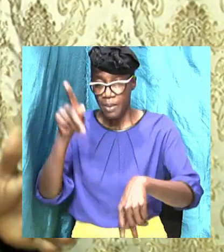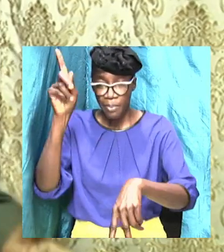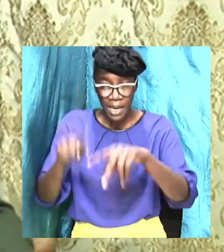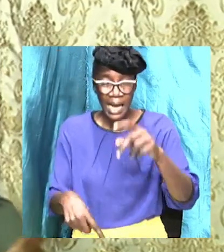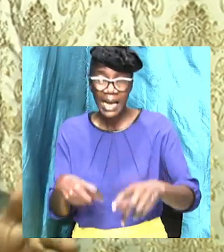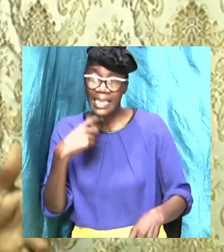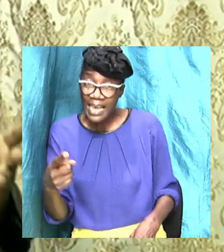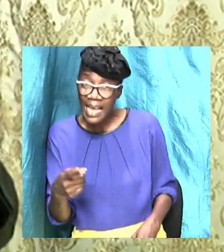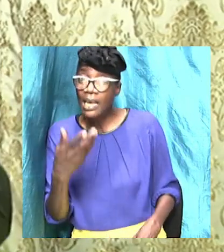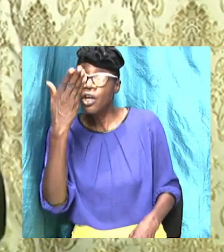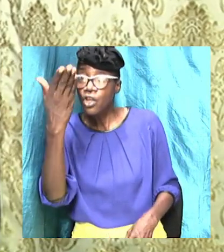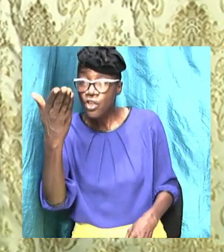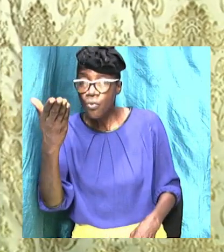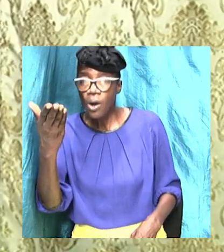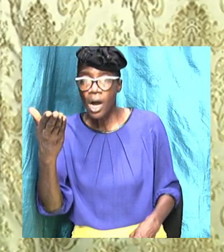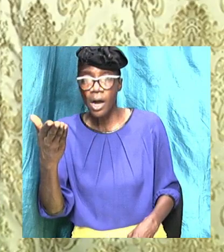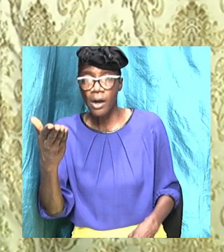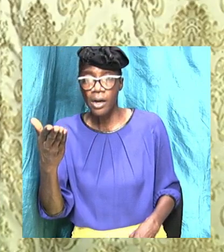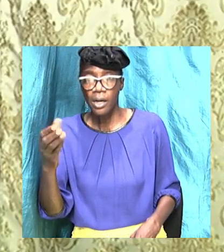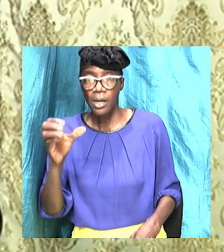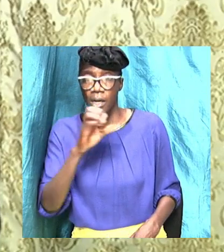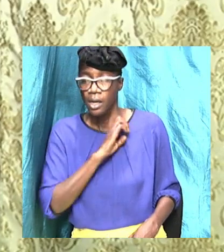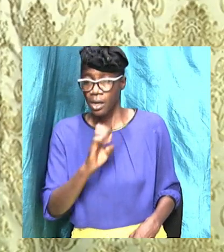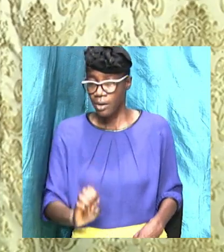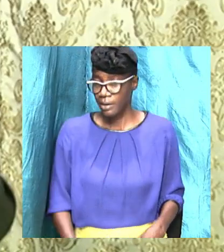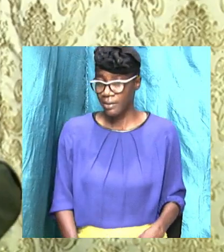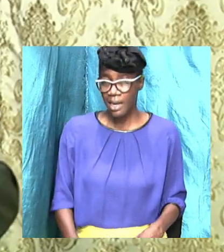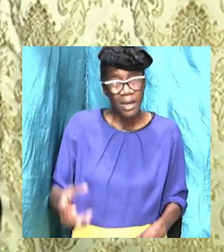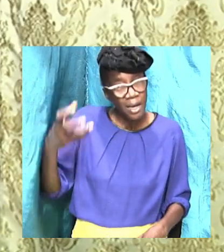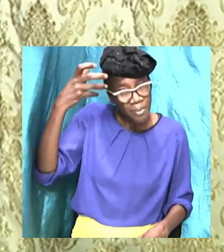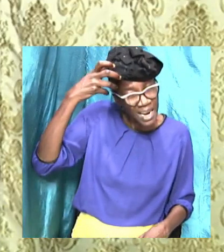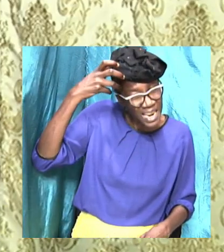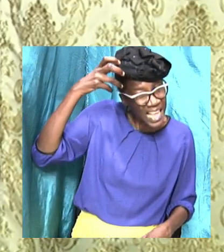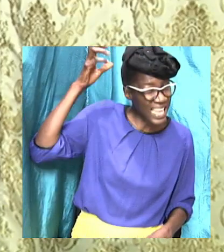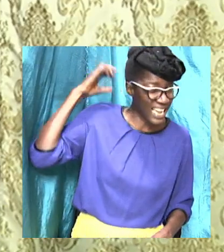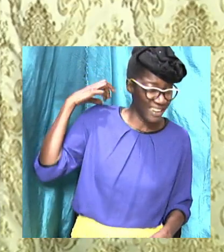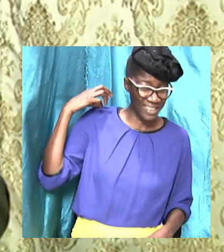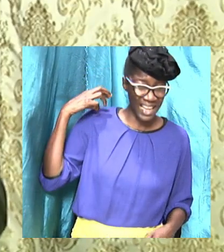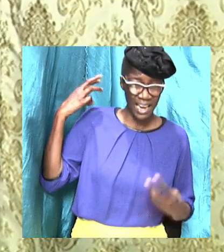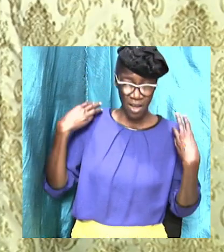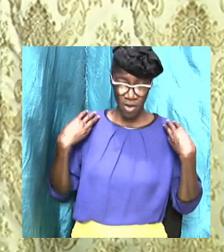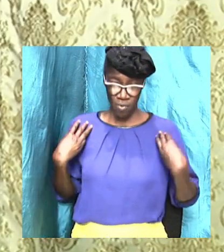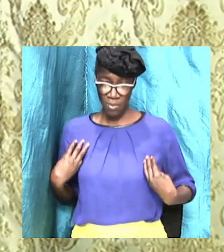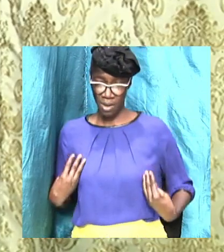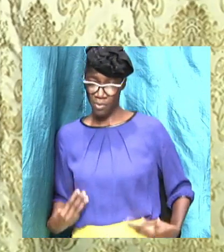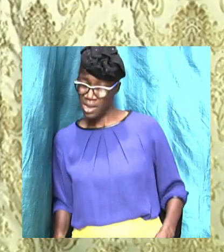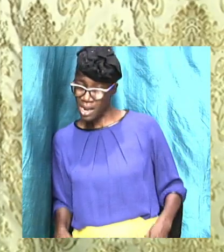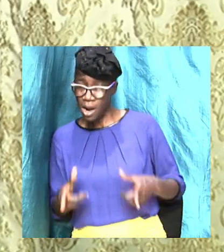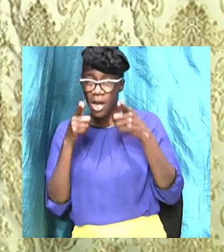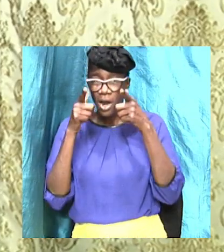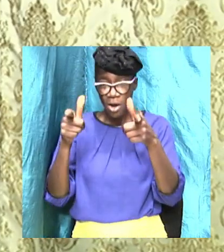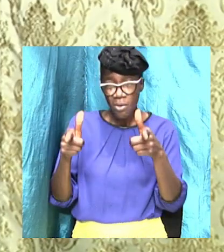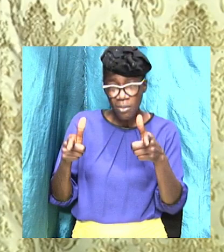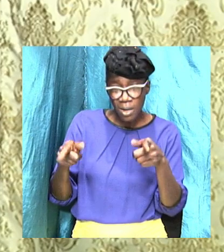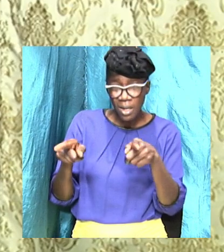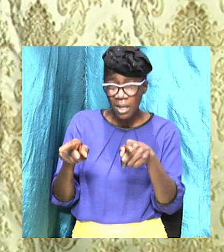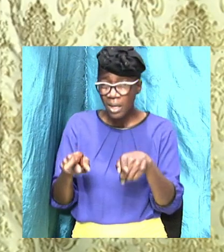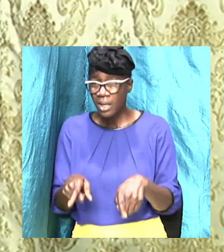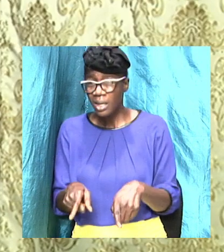we are Christian based on the hairstyle that we have, based on the things that we wear? We look so much like the world.